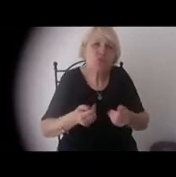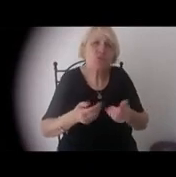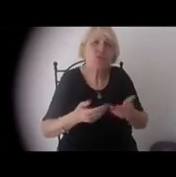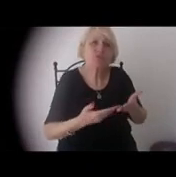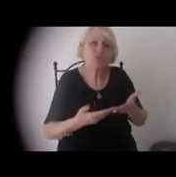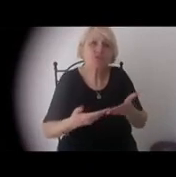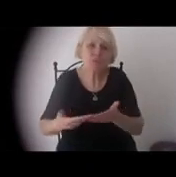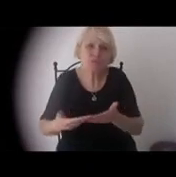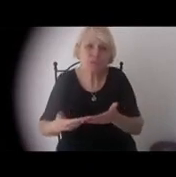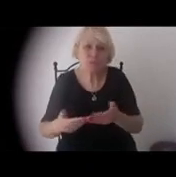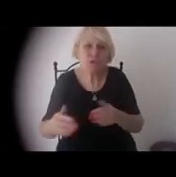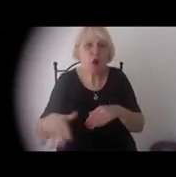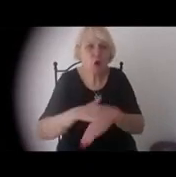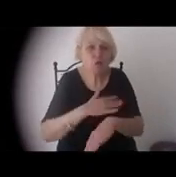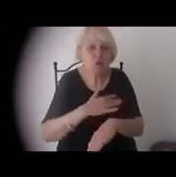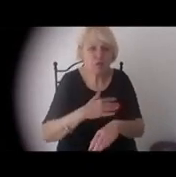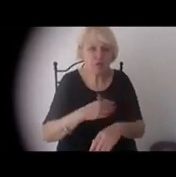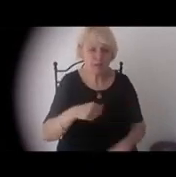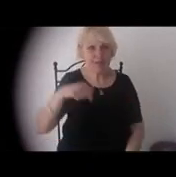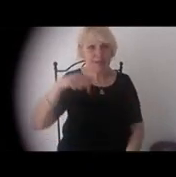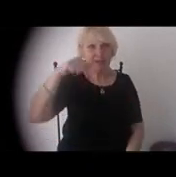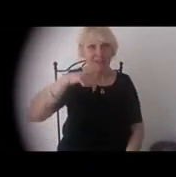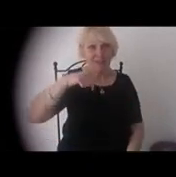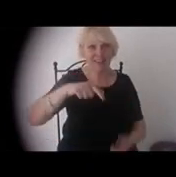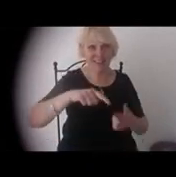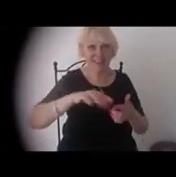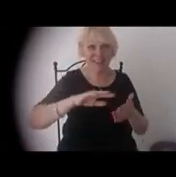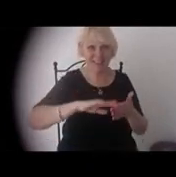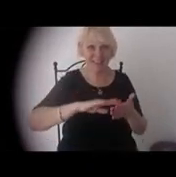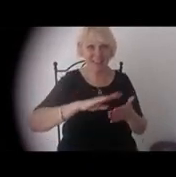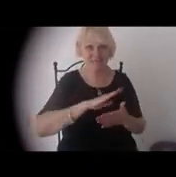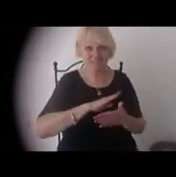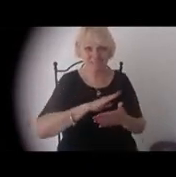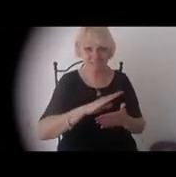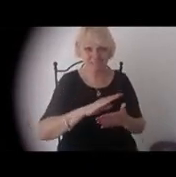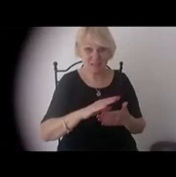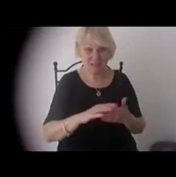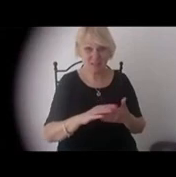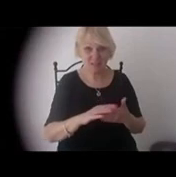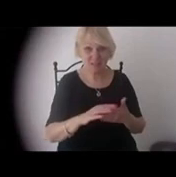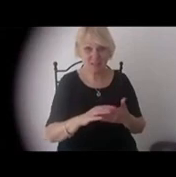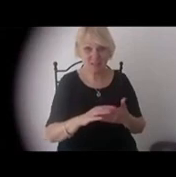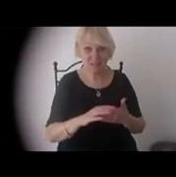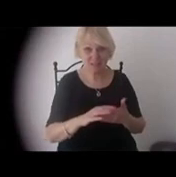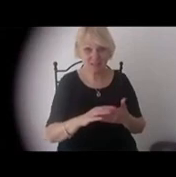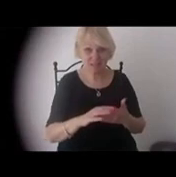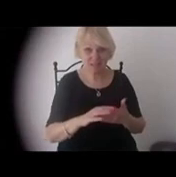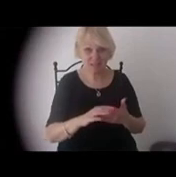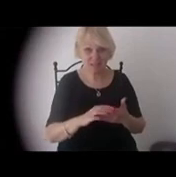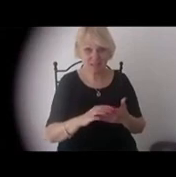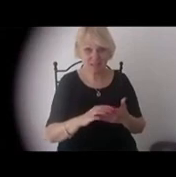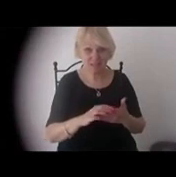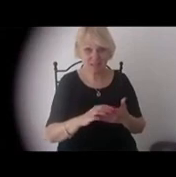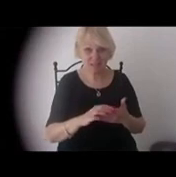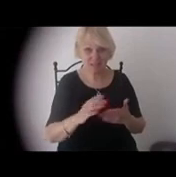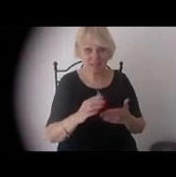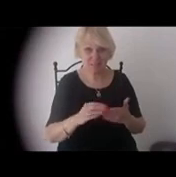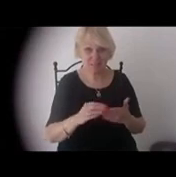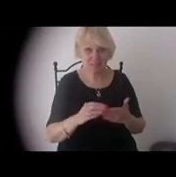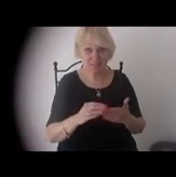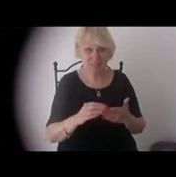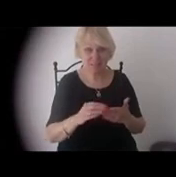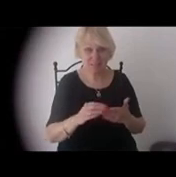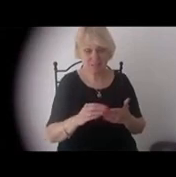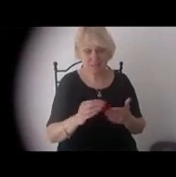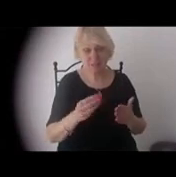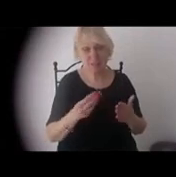in Enfield is that we feel that we're a bit of an outlier in terms of equity. Any of the listeners may have colleagues, friends, relatives